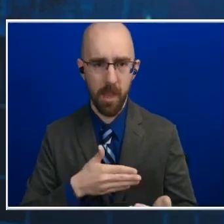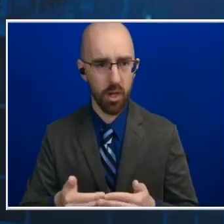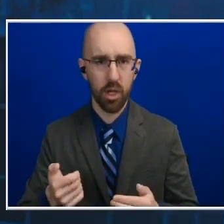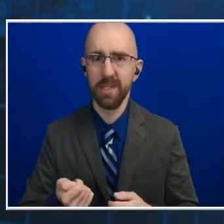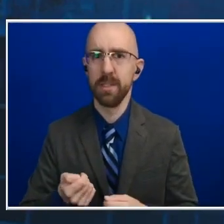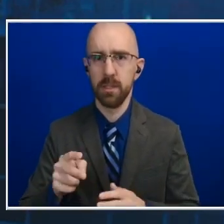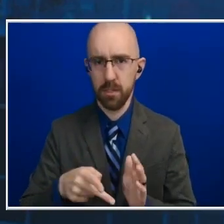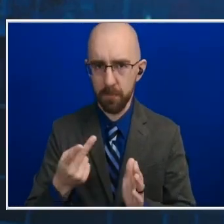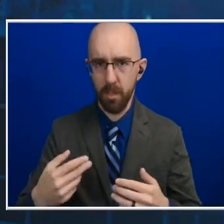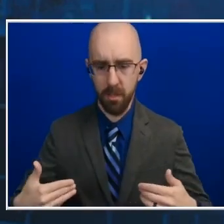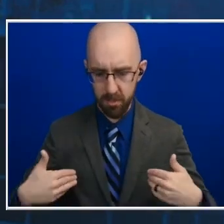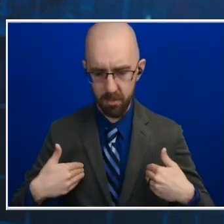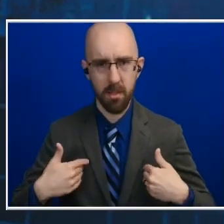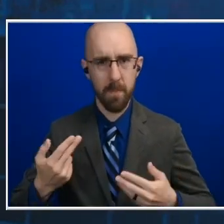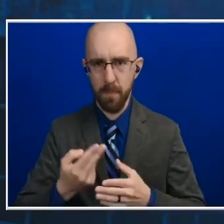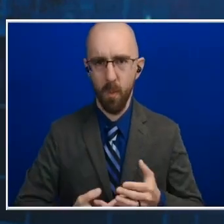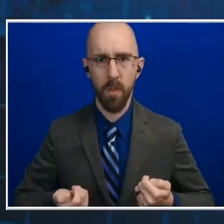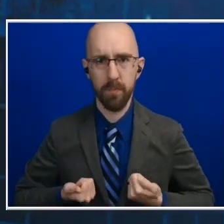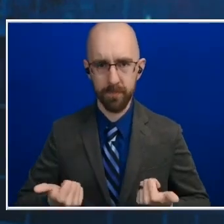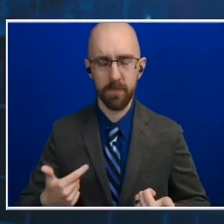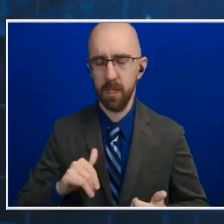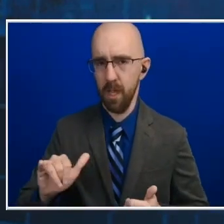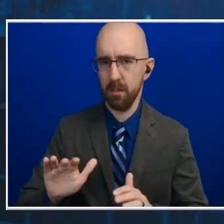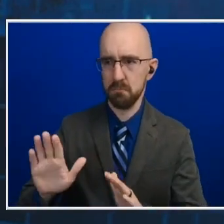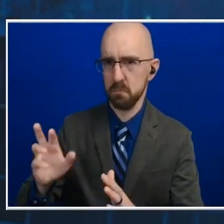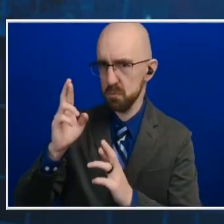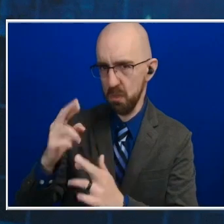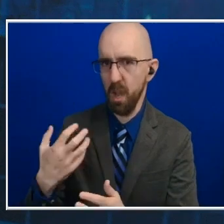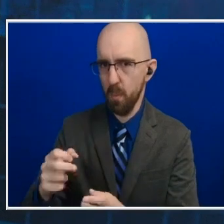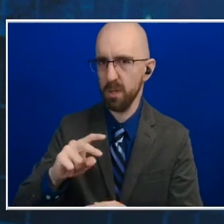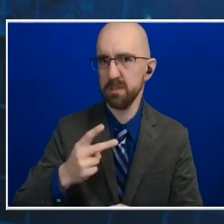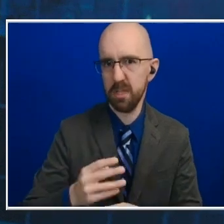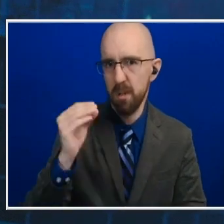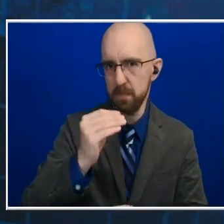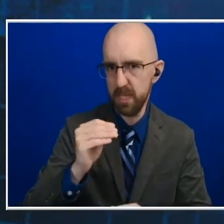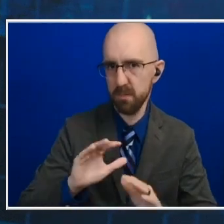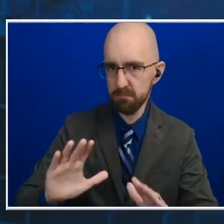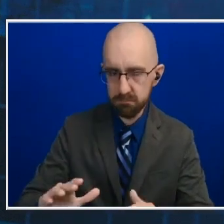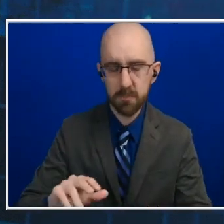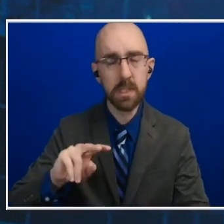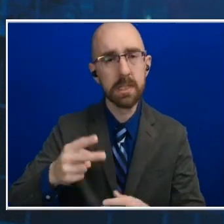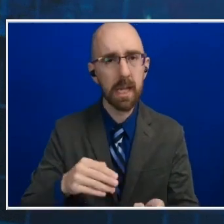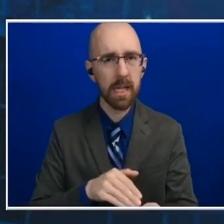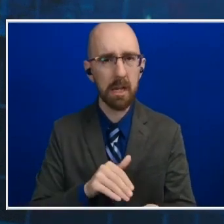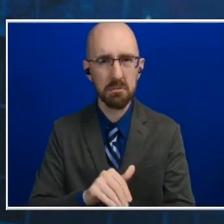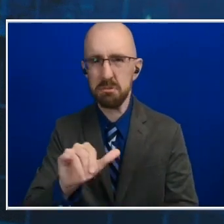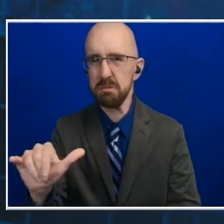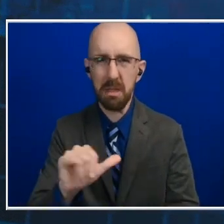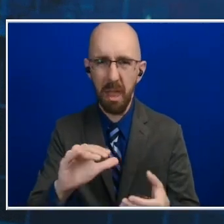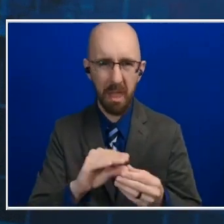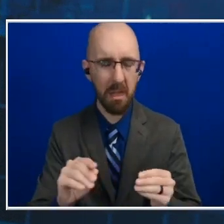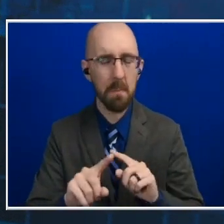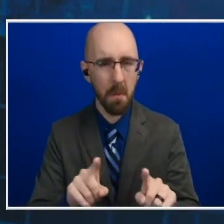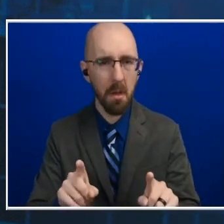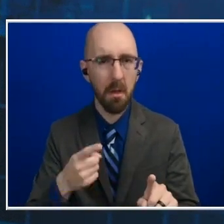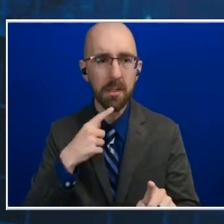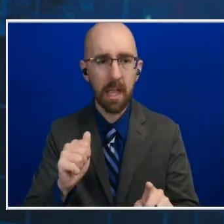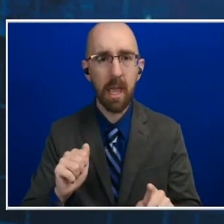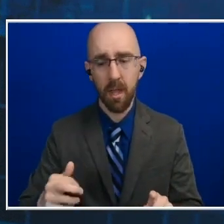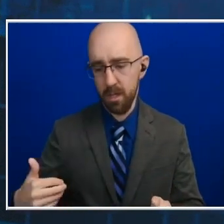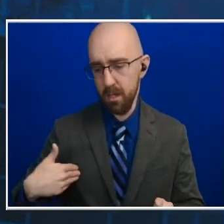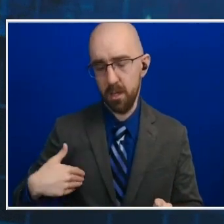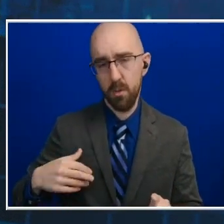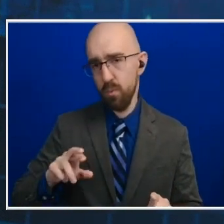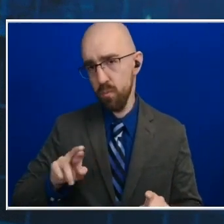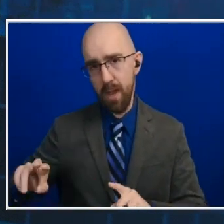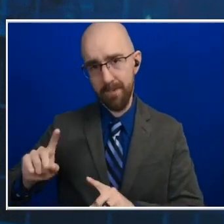like, respectfully, I'm going to get a second opinion. Second doctor kind of said the same thing, but he was like, we can do this, the right side first, and then we can come back. And I